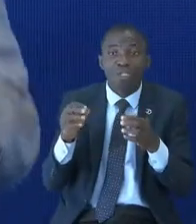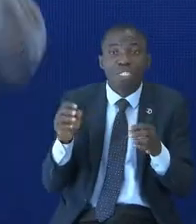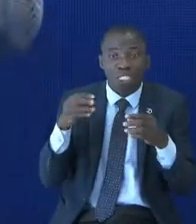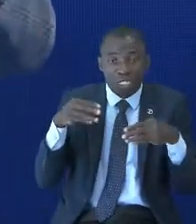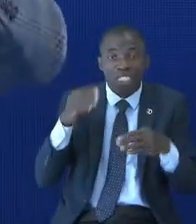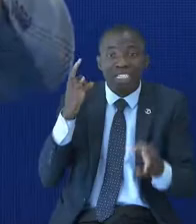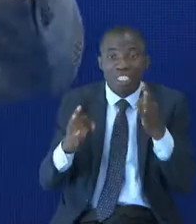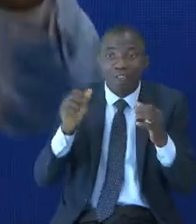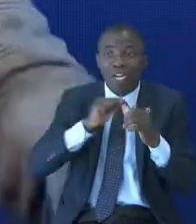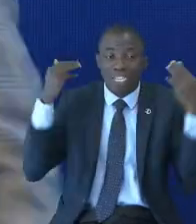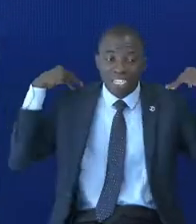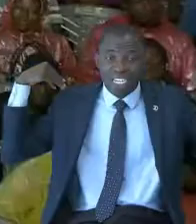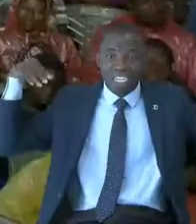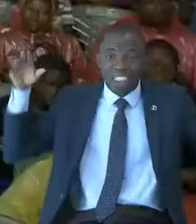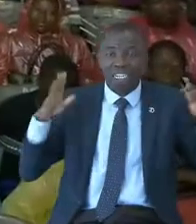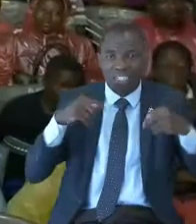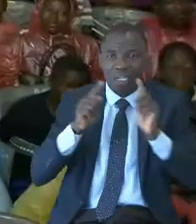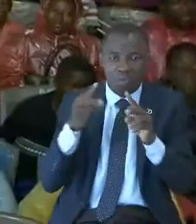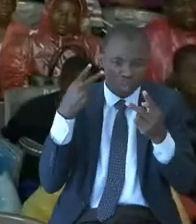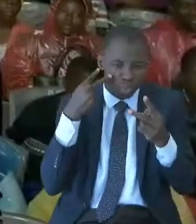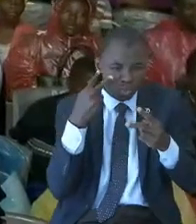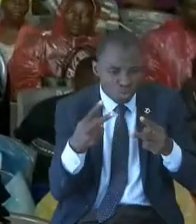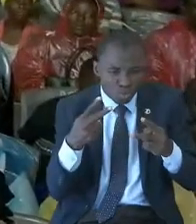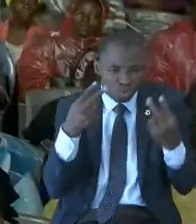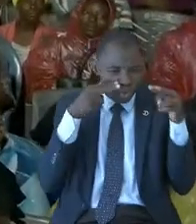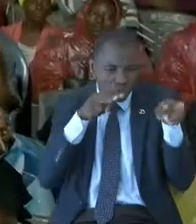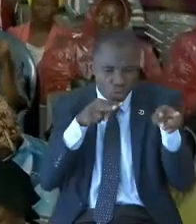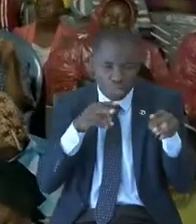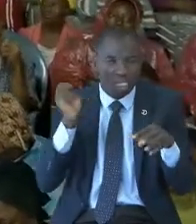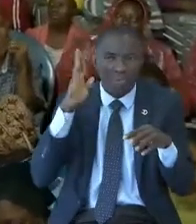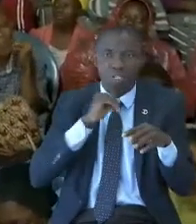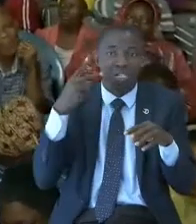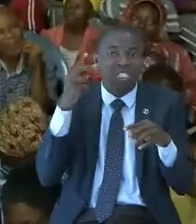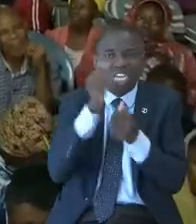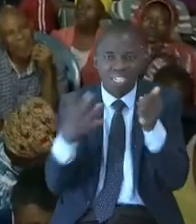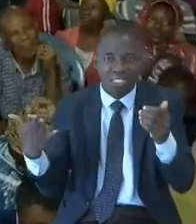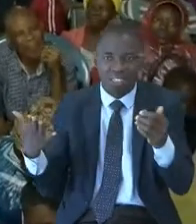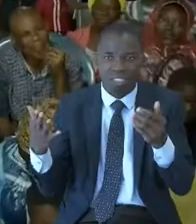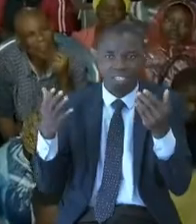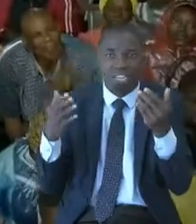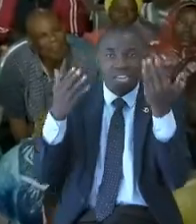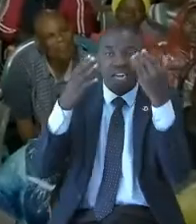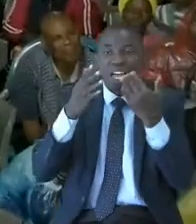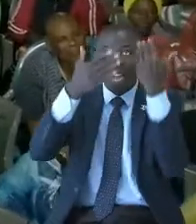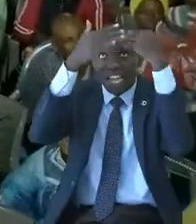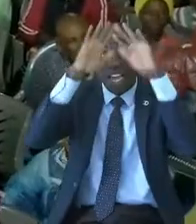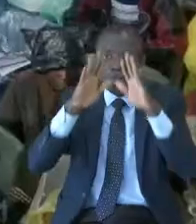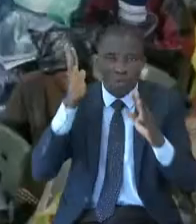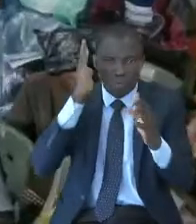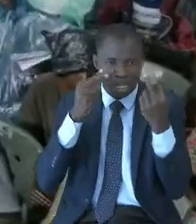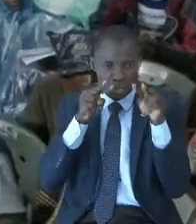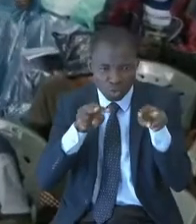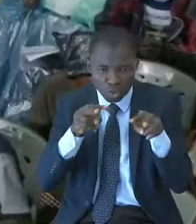look, they will not see anything. Heaven will look, they'll not see